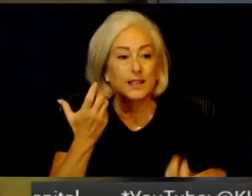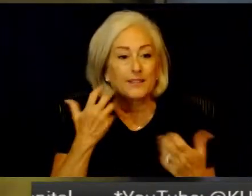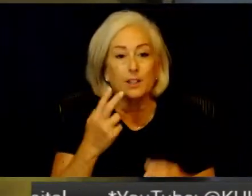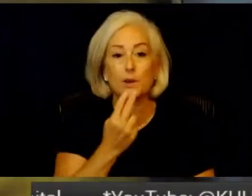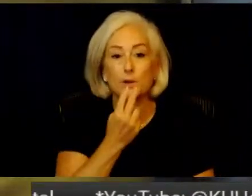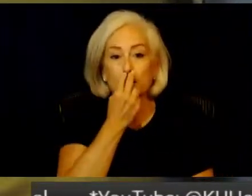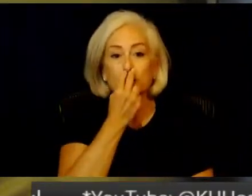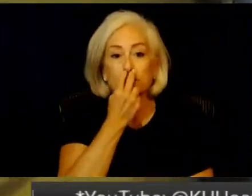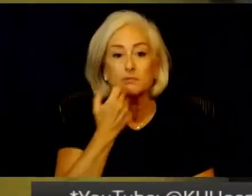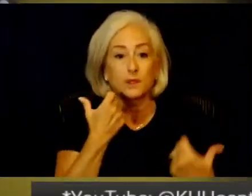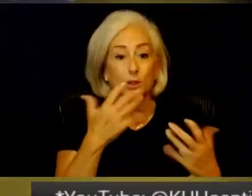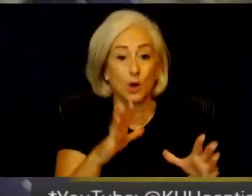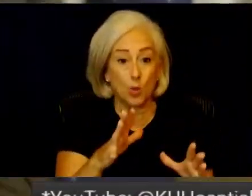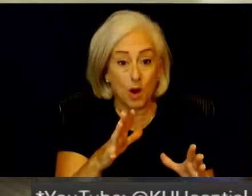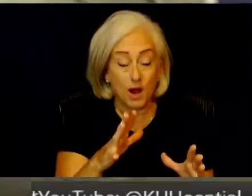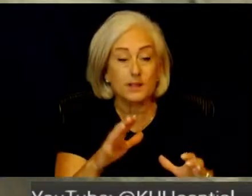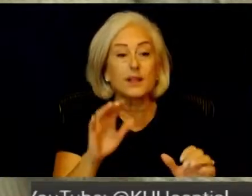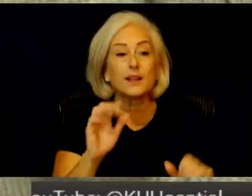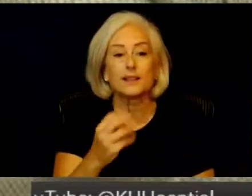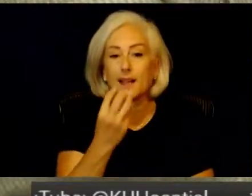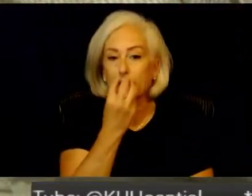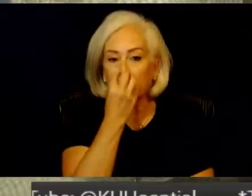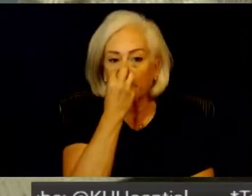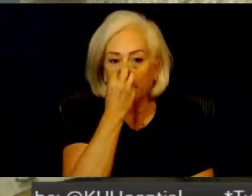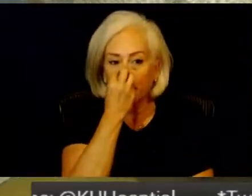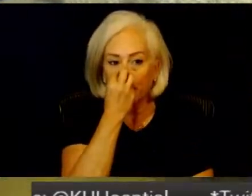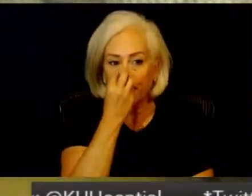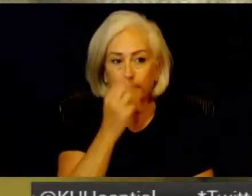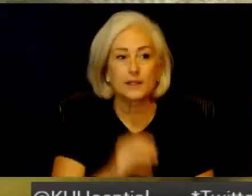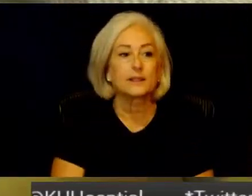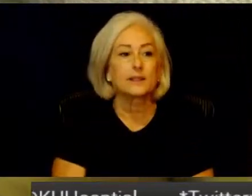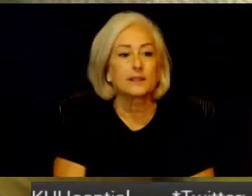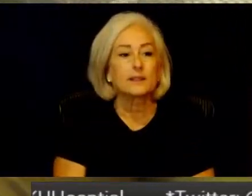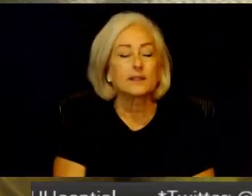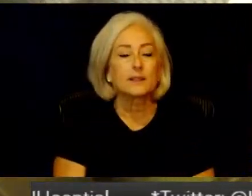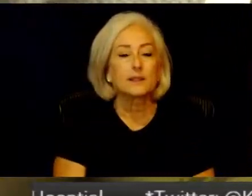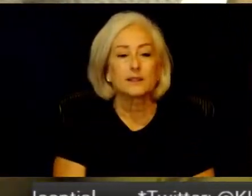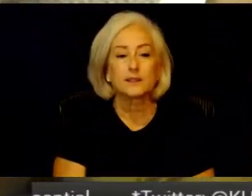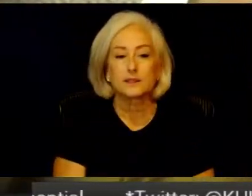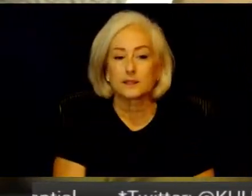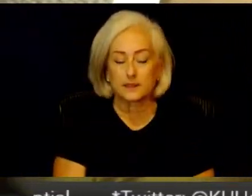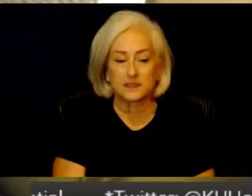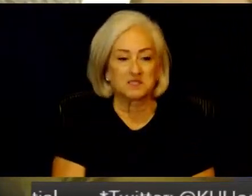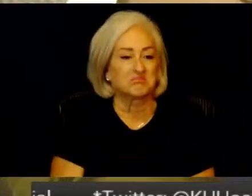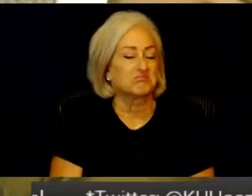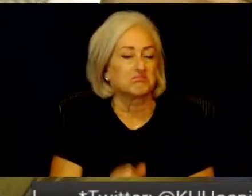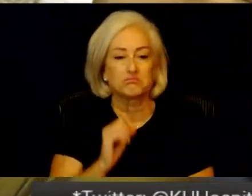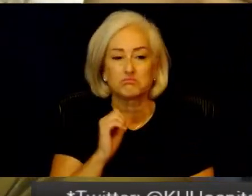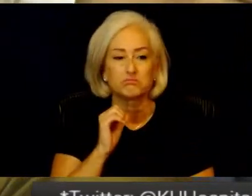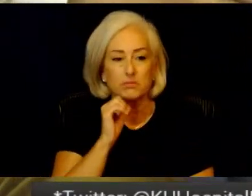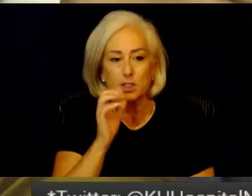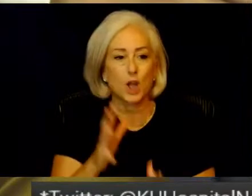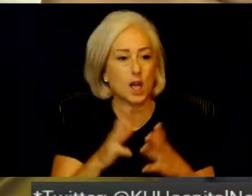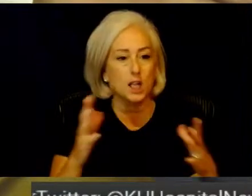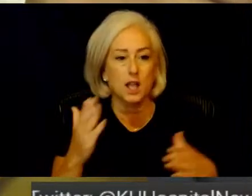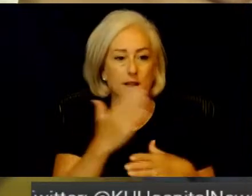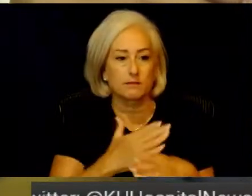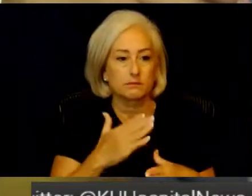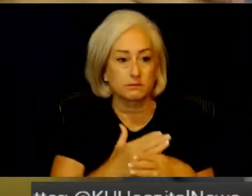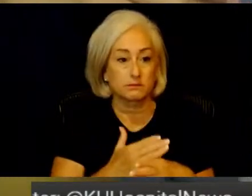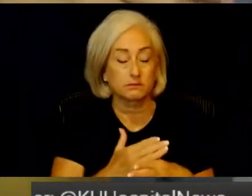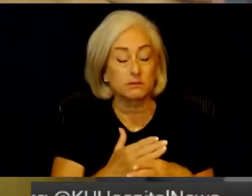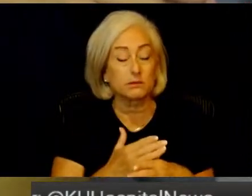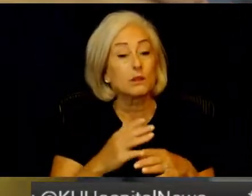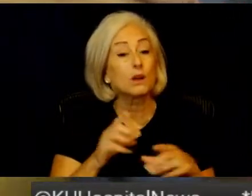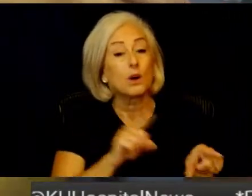this sit under the nose, almost like this. Again, very least obtrusive mask. And if there are folks who are breathing